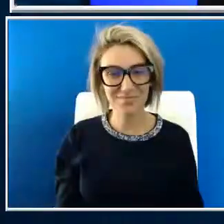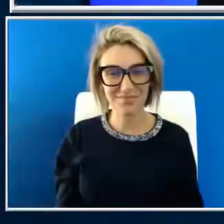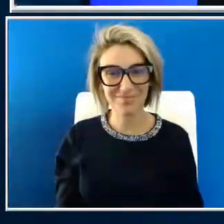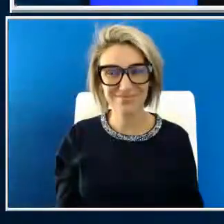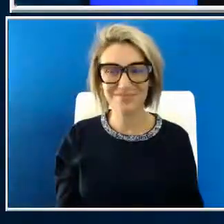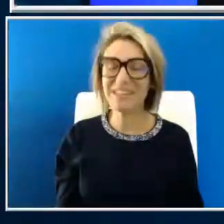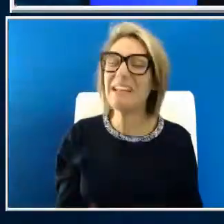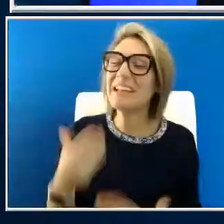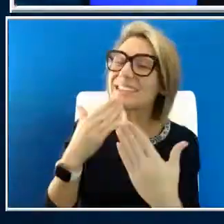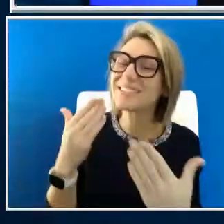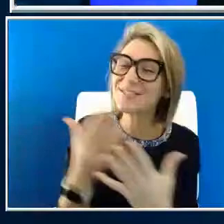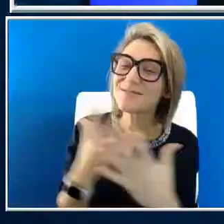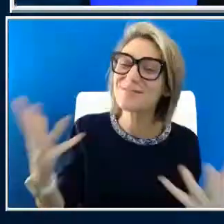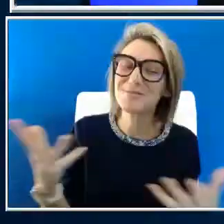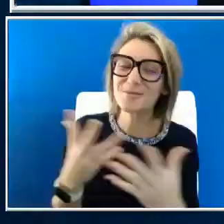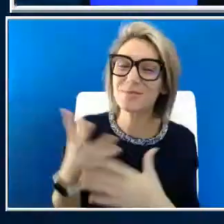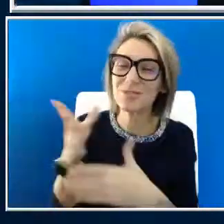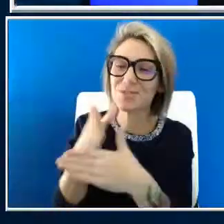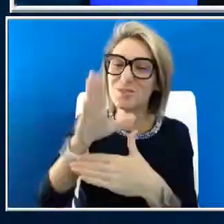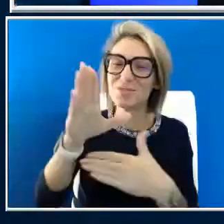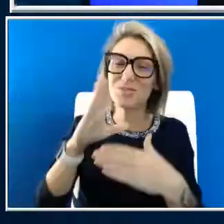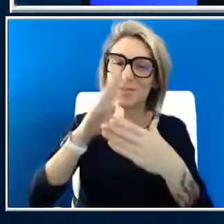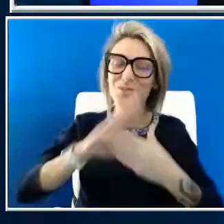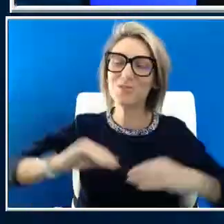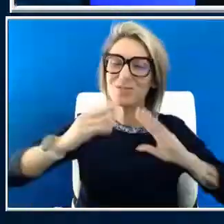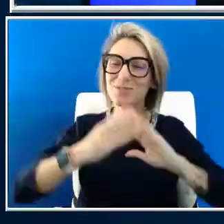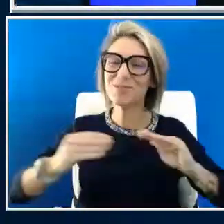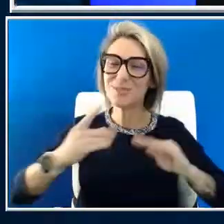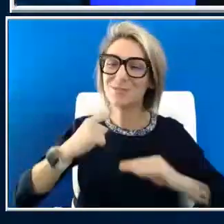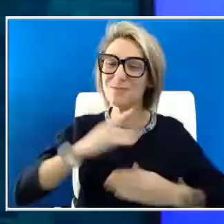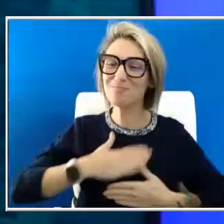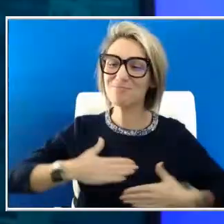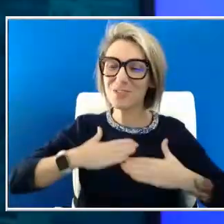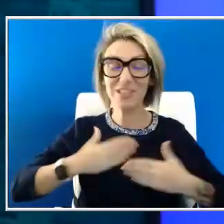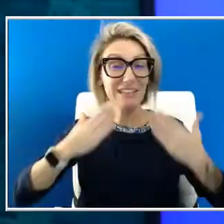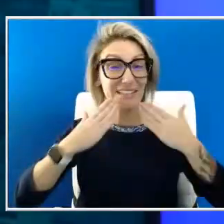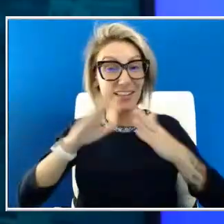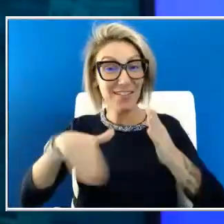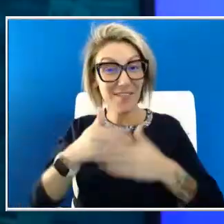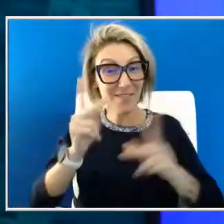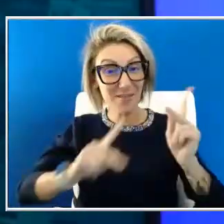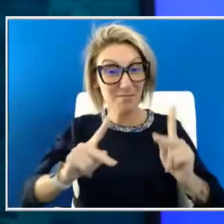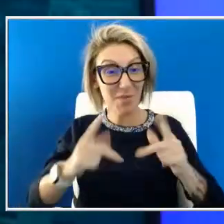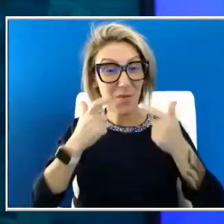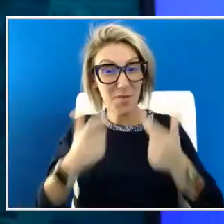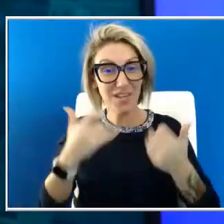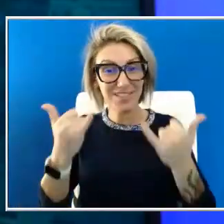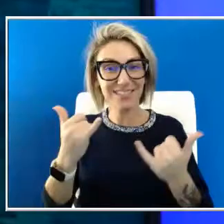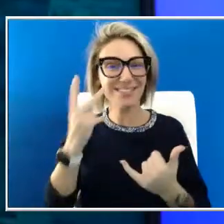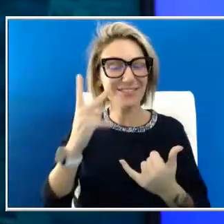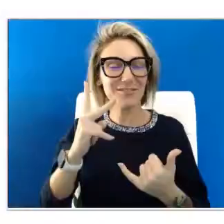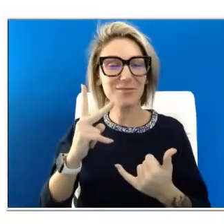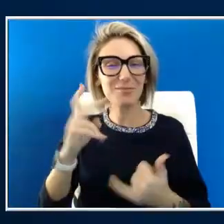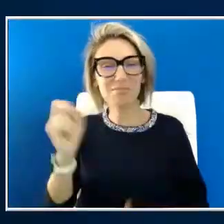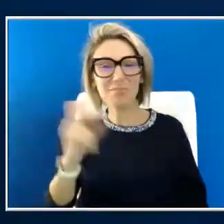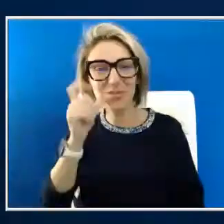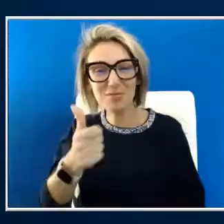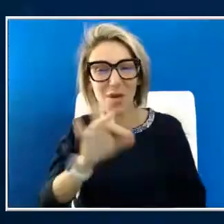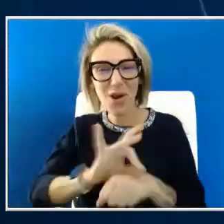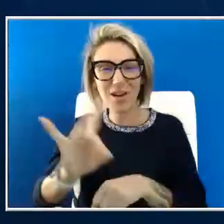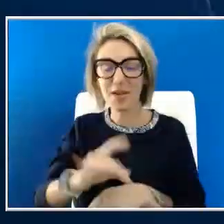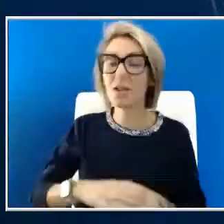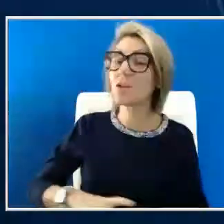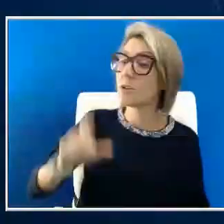thank you so much for sharing your story. We really appreciate it, and thanks to all of our viewers for being with us today. We'll see you back here tomorrow at 8. Coming